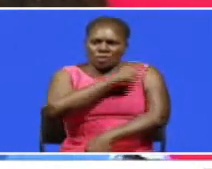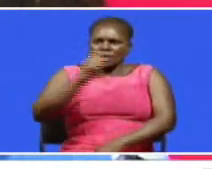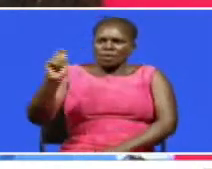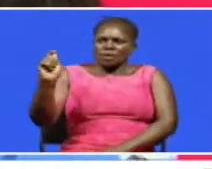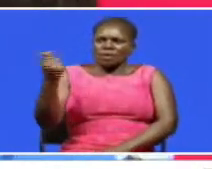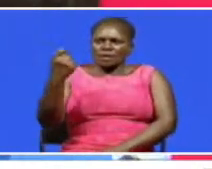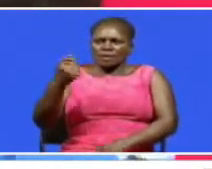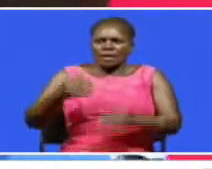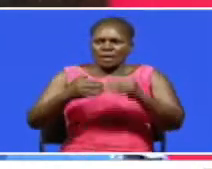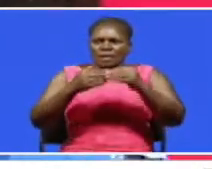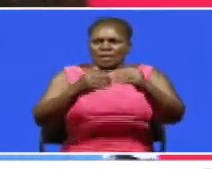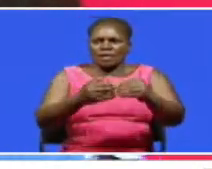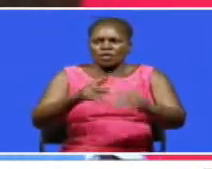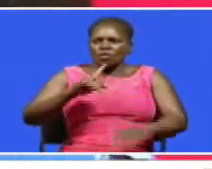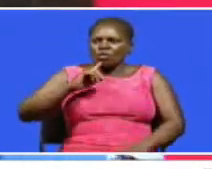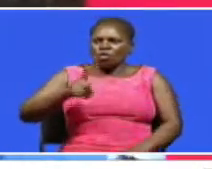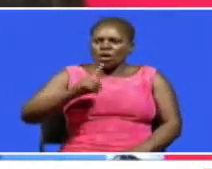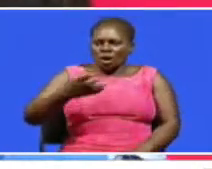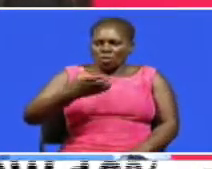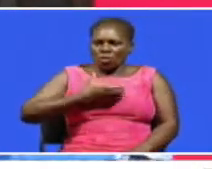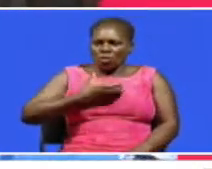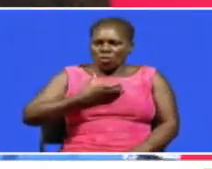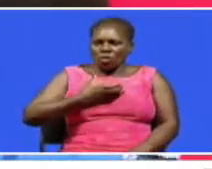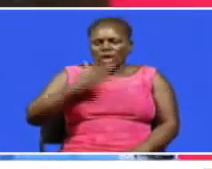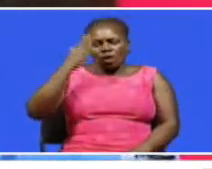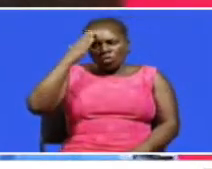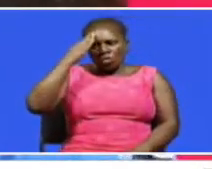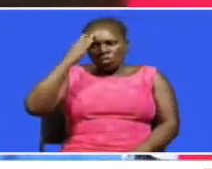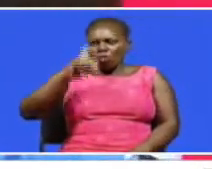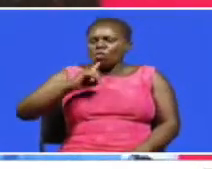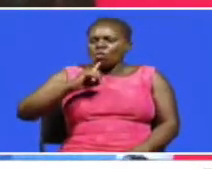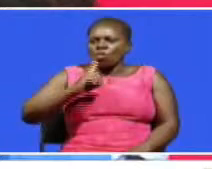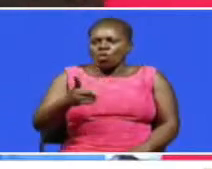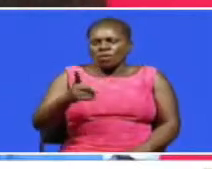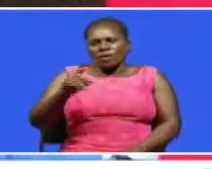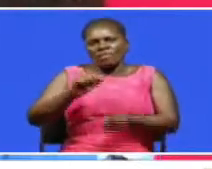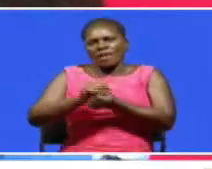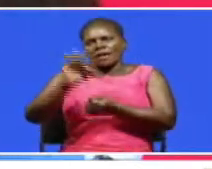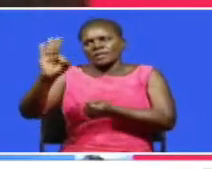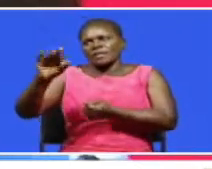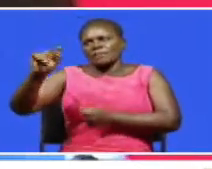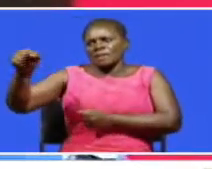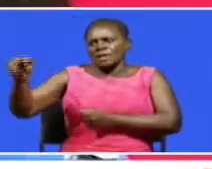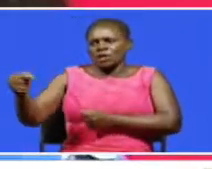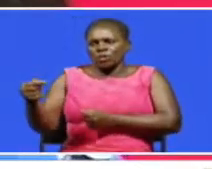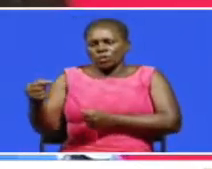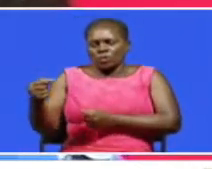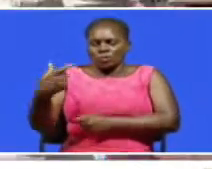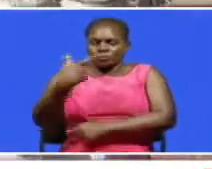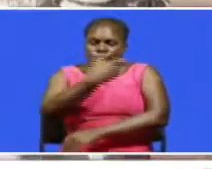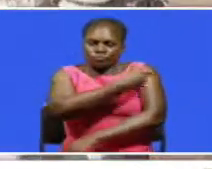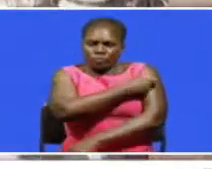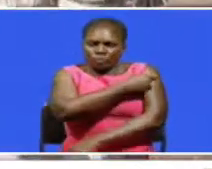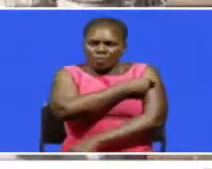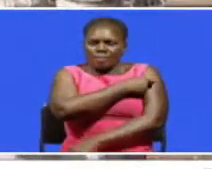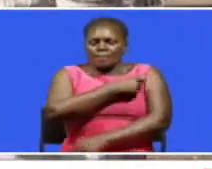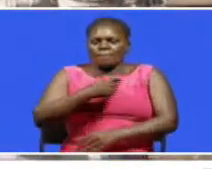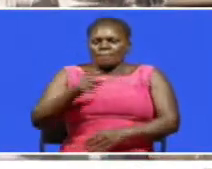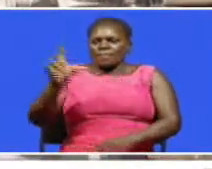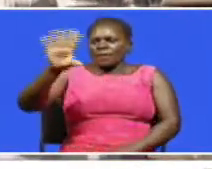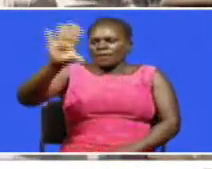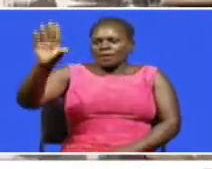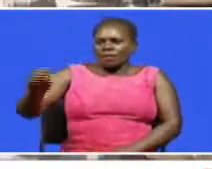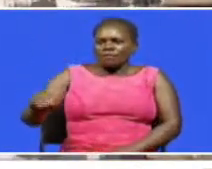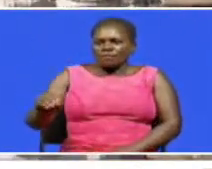is at the forefront of also ordering its own. I know it has placed an order of about 13 million vaccines. The continent